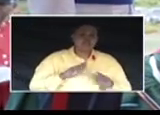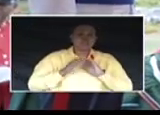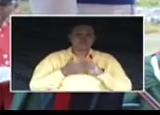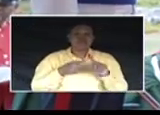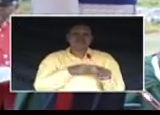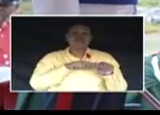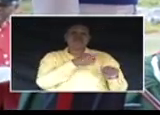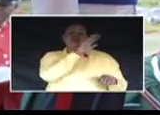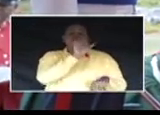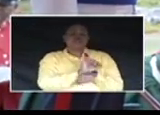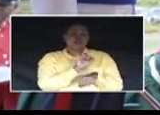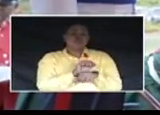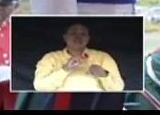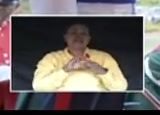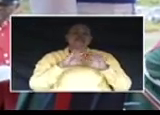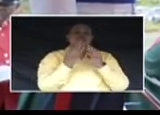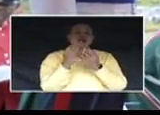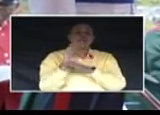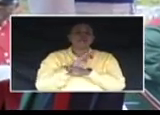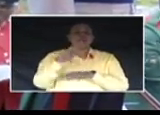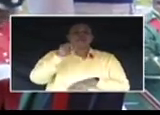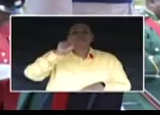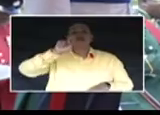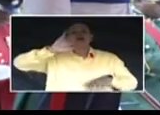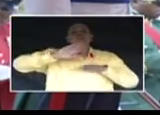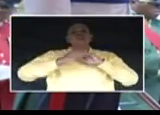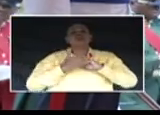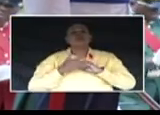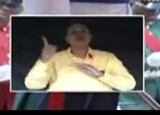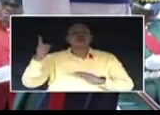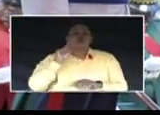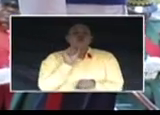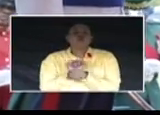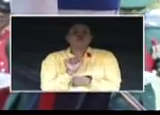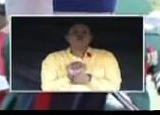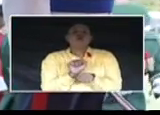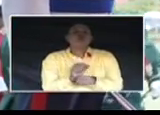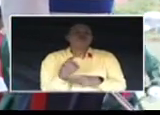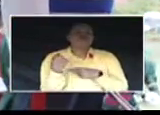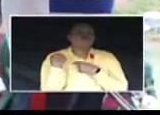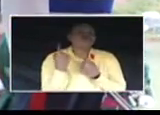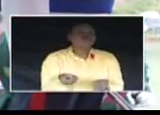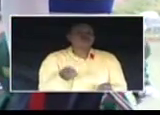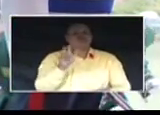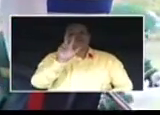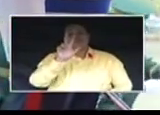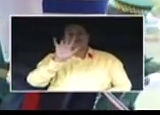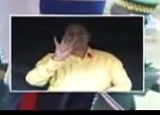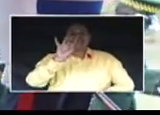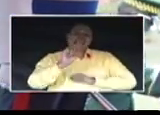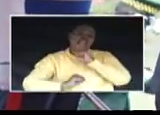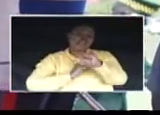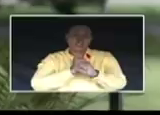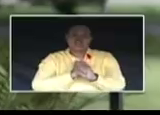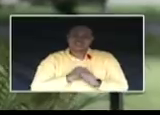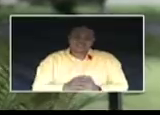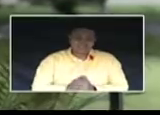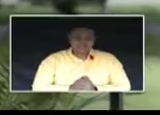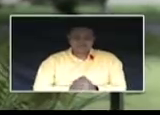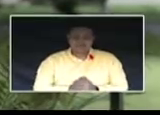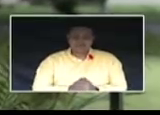he started his career in the family business, Pan Jamaica, where he has worked now for over 38 years.